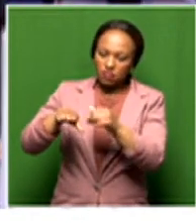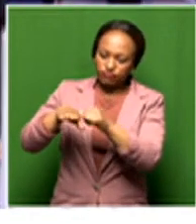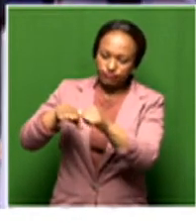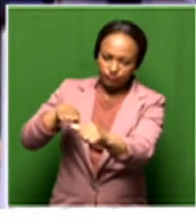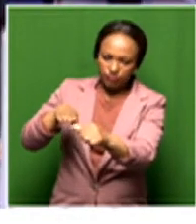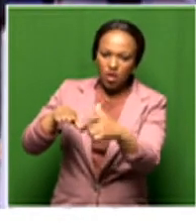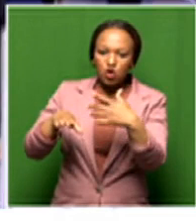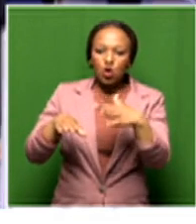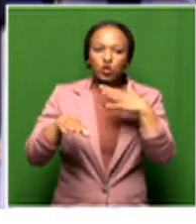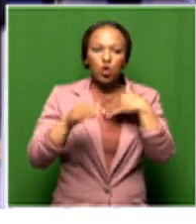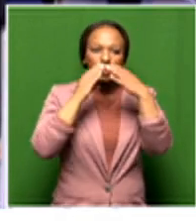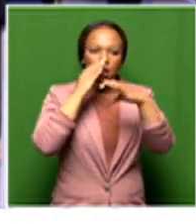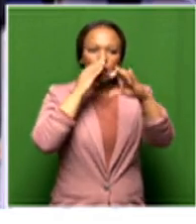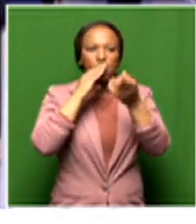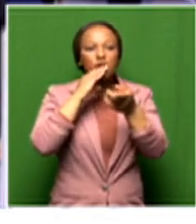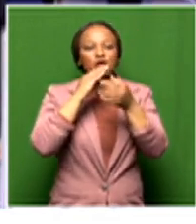hailer. That